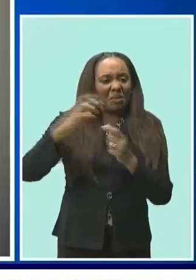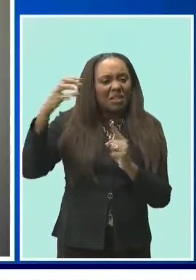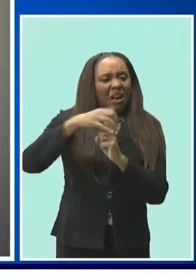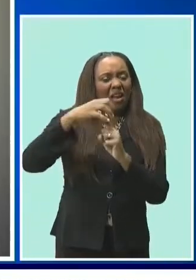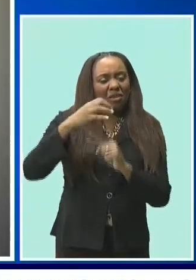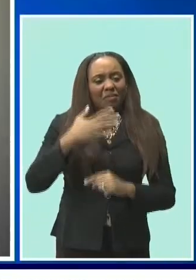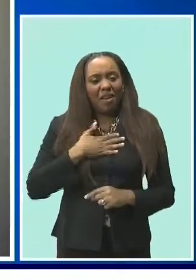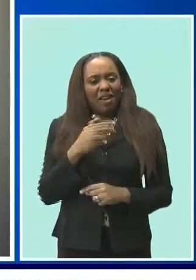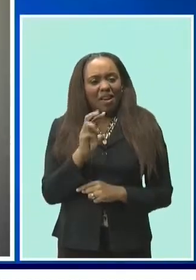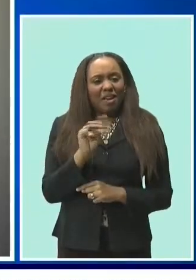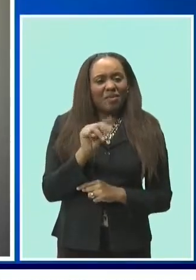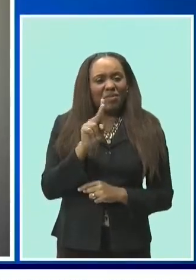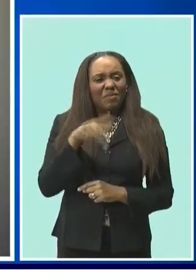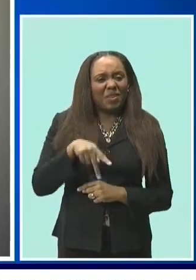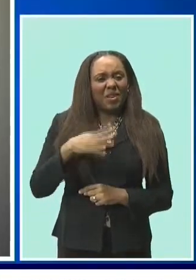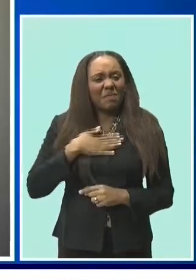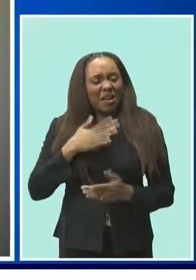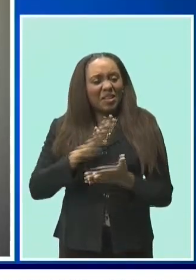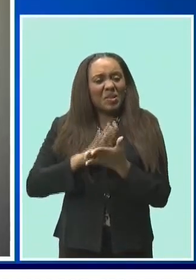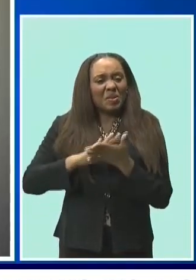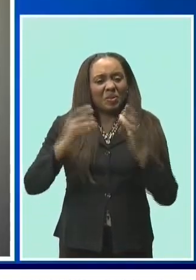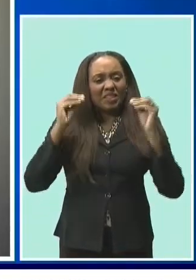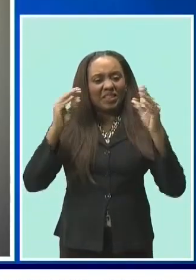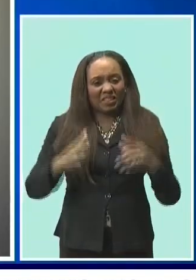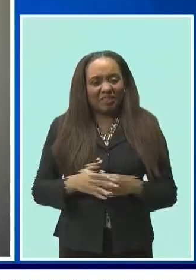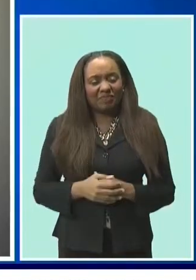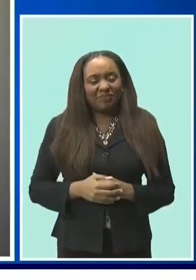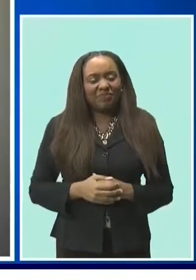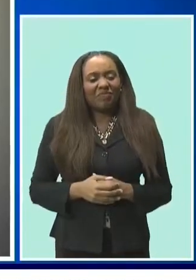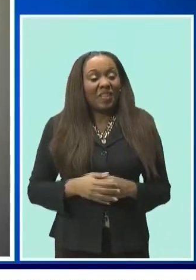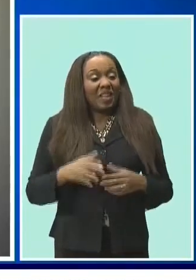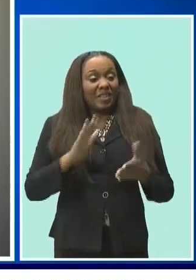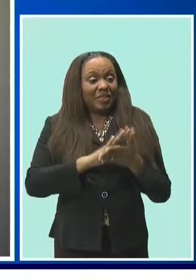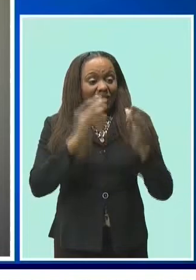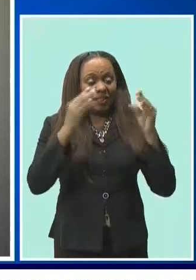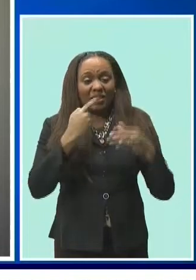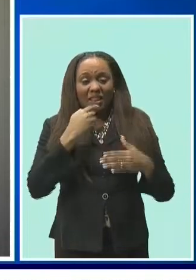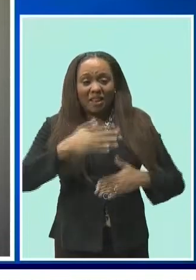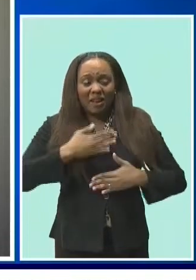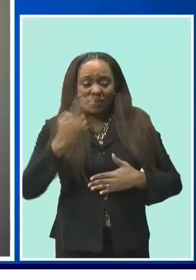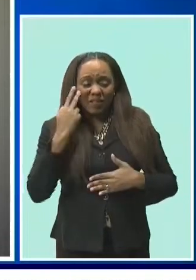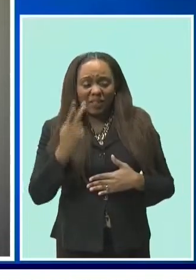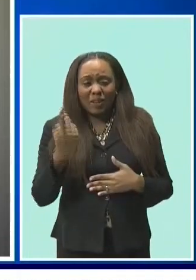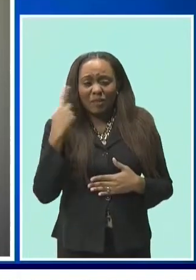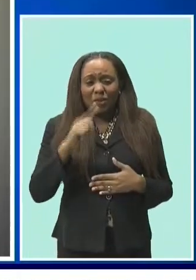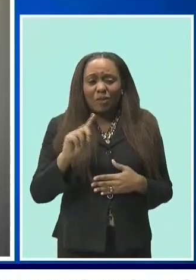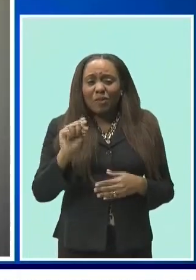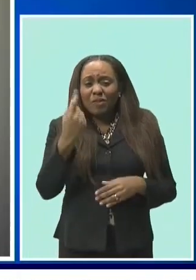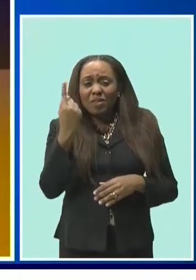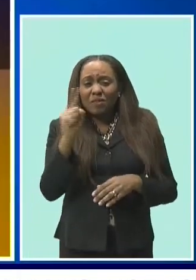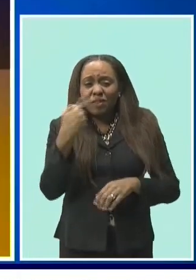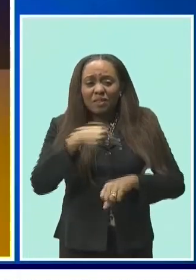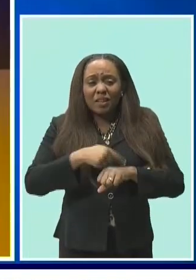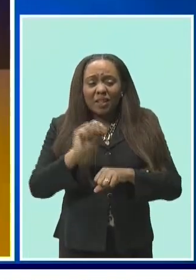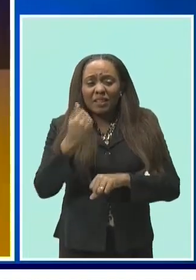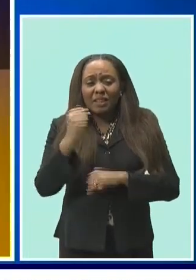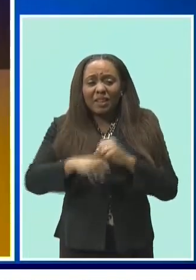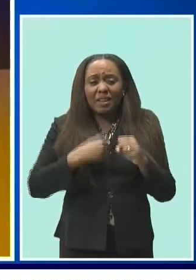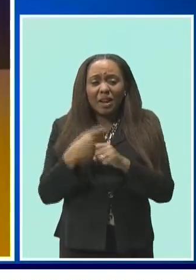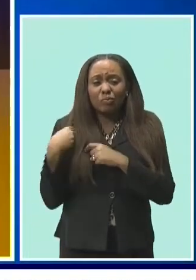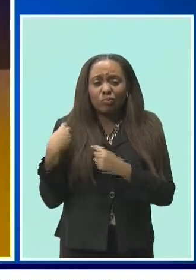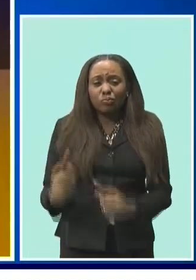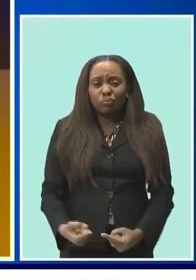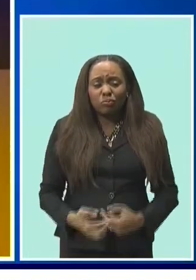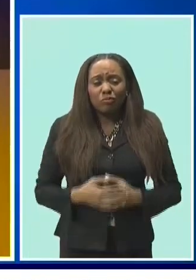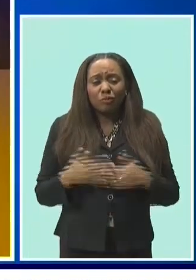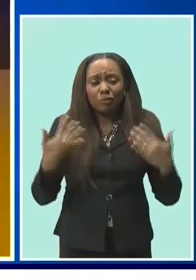teacher." Speaking to CBC News today, Estwick said he was happy seeing her for the first time in over 10 years. What impressed me most about